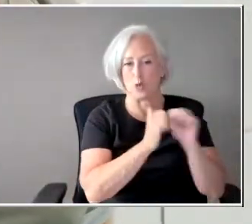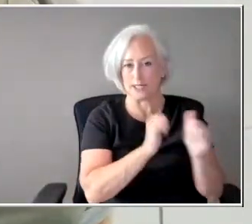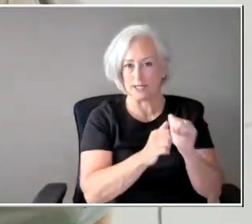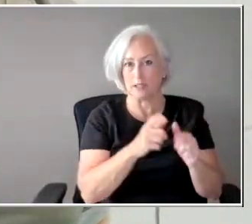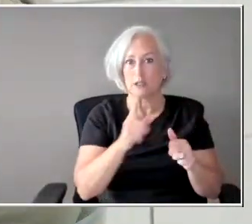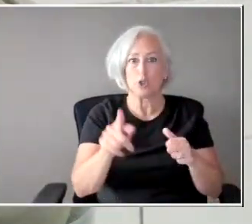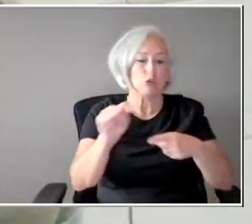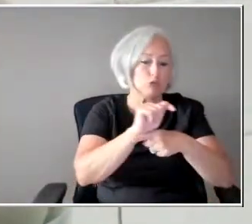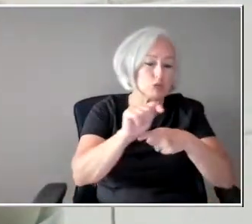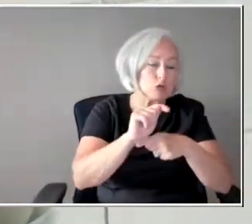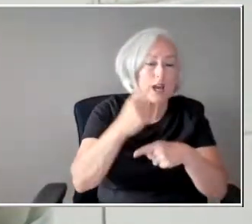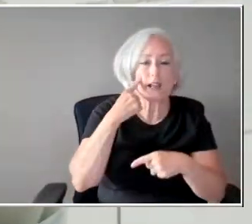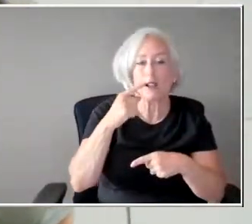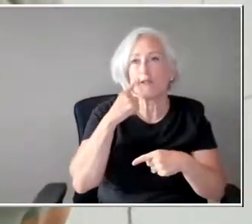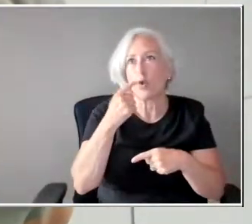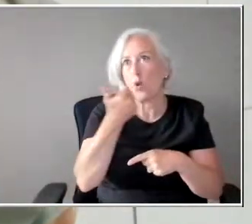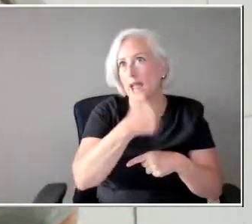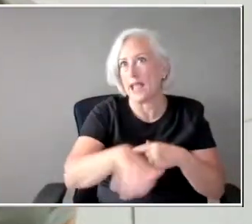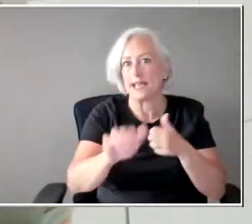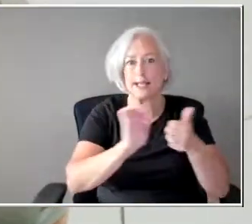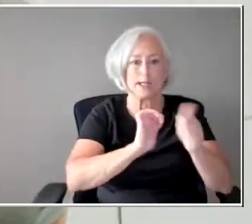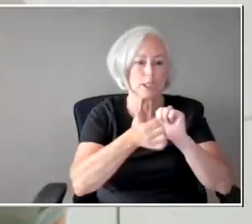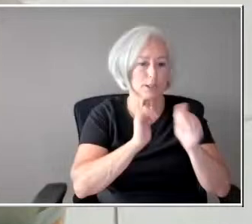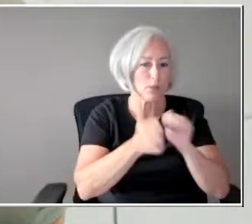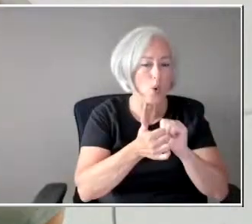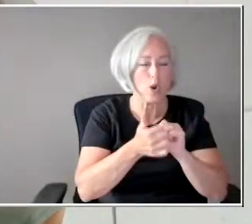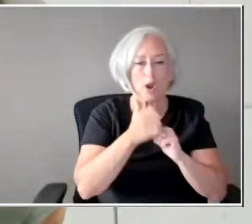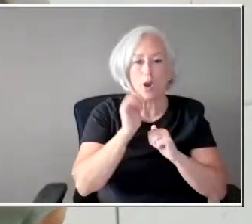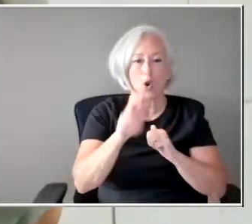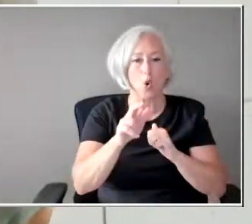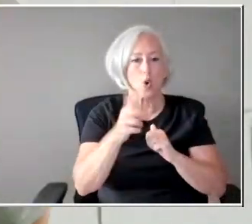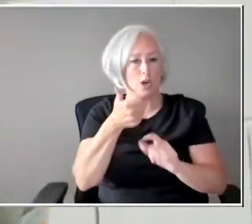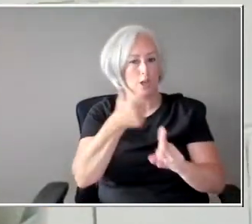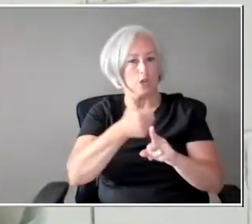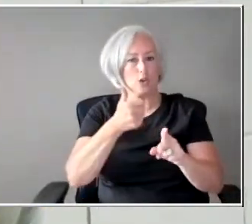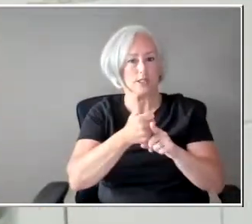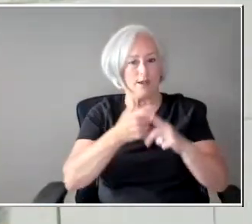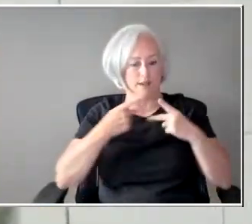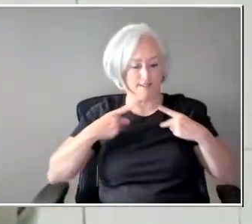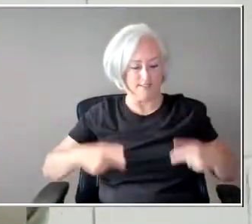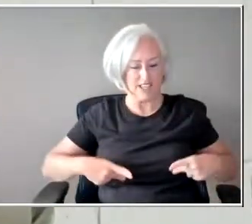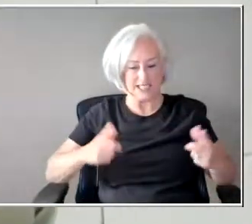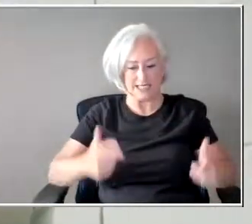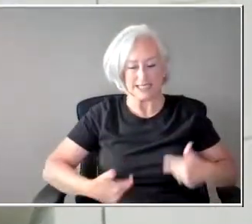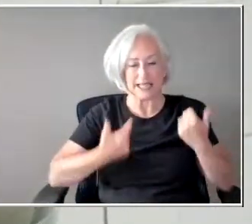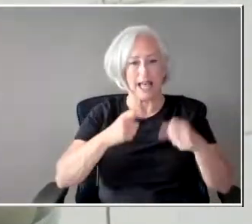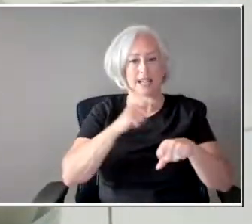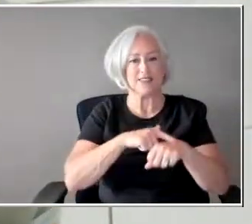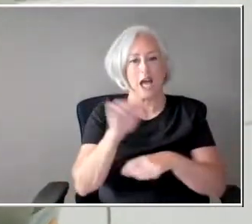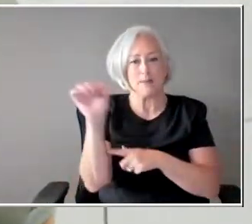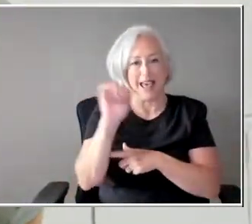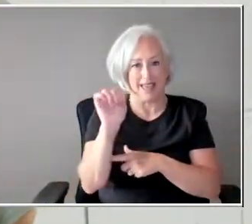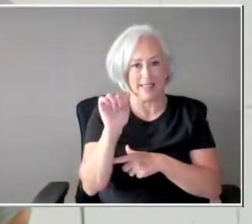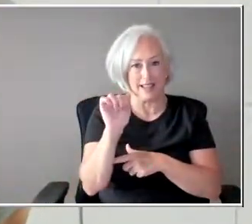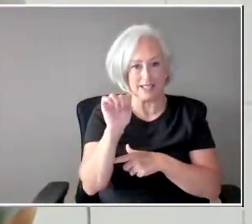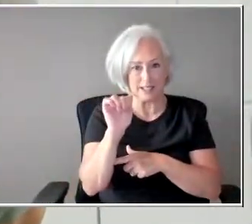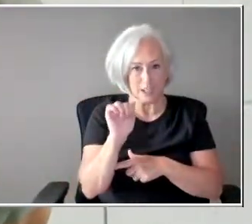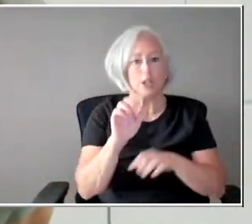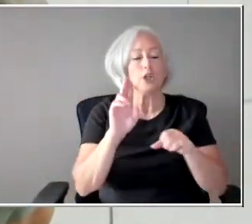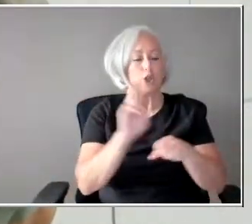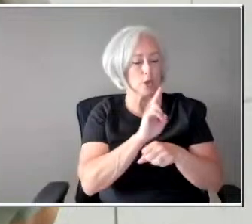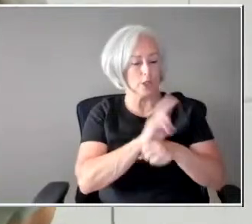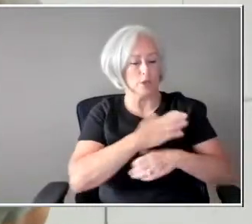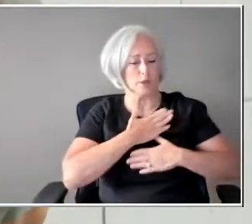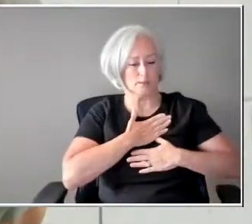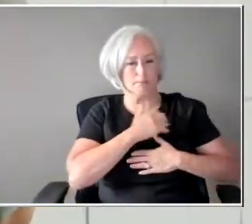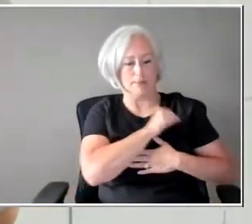it be any sport or you're just a fitness or lifetime athlete, you would want to train with my staff if you're trying to increase your